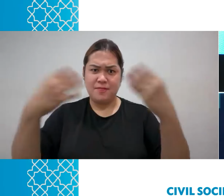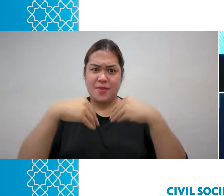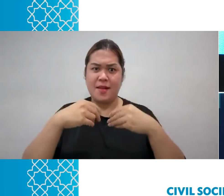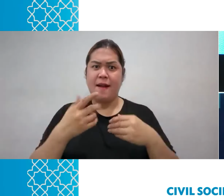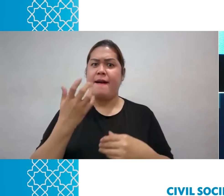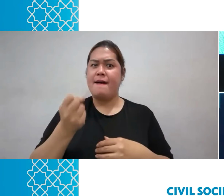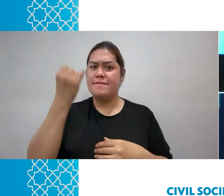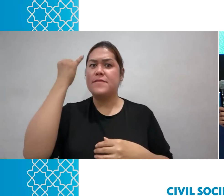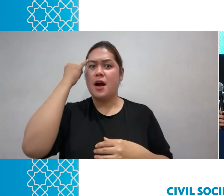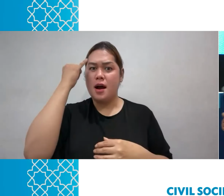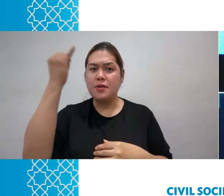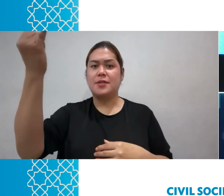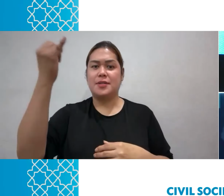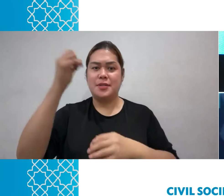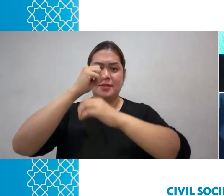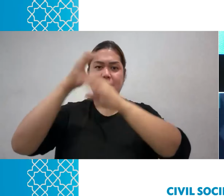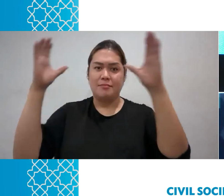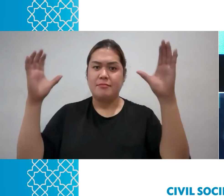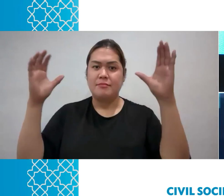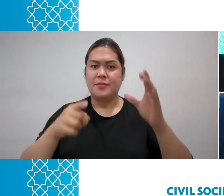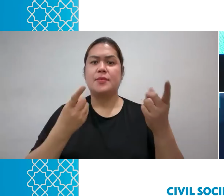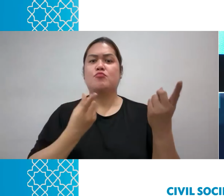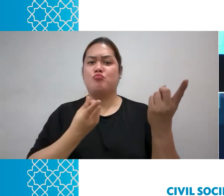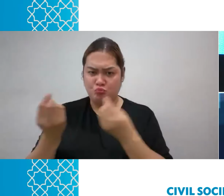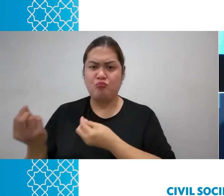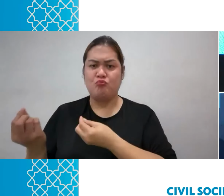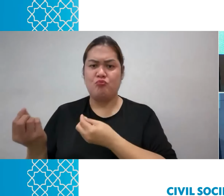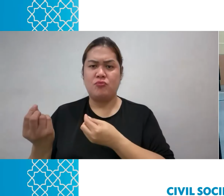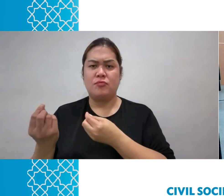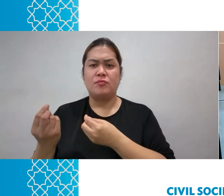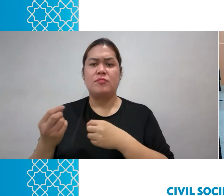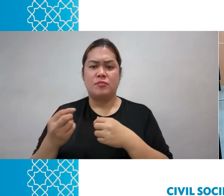implementation. Yeah. Okay.